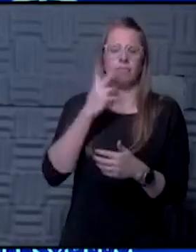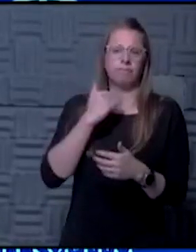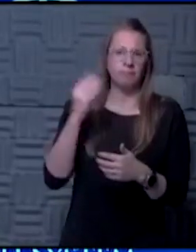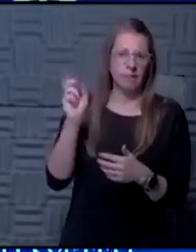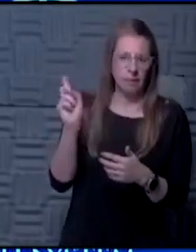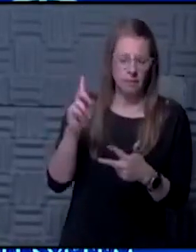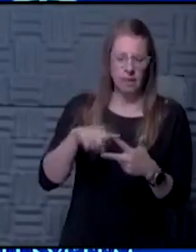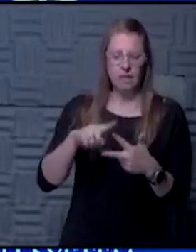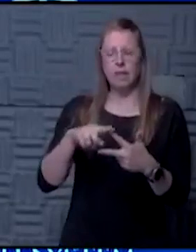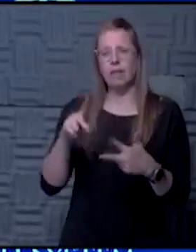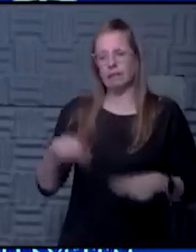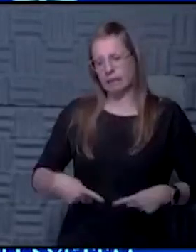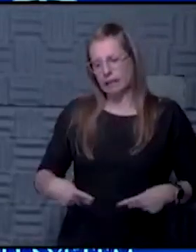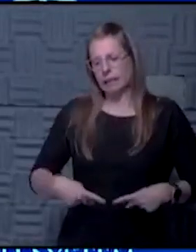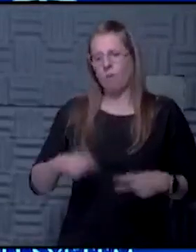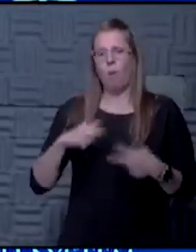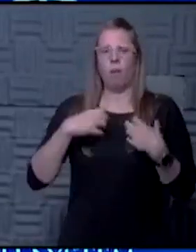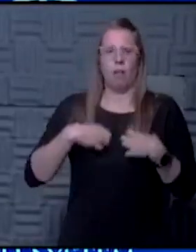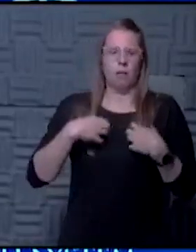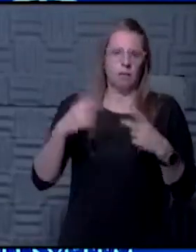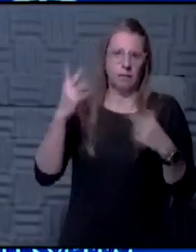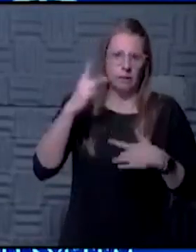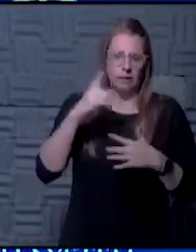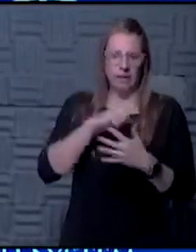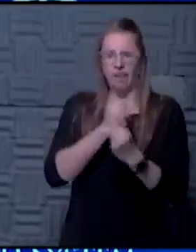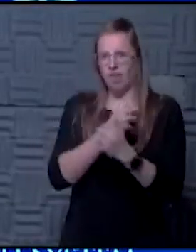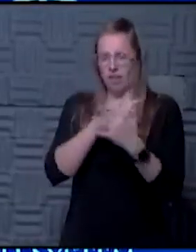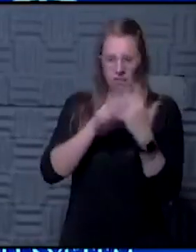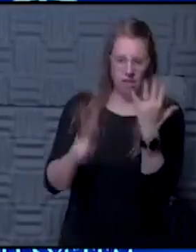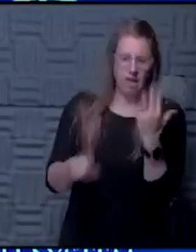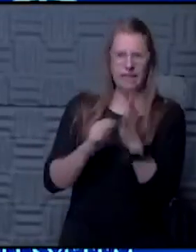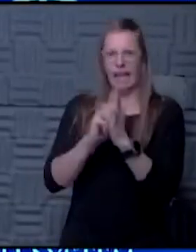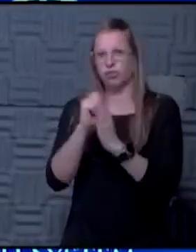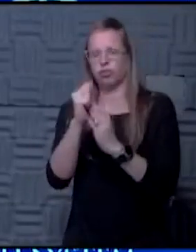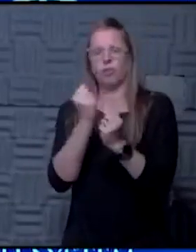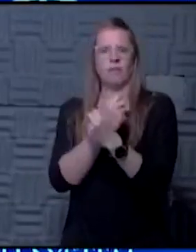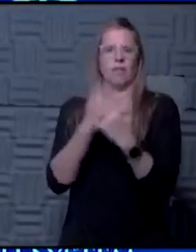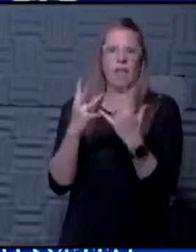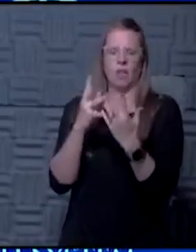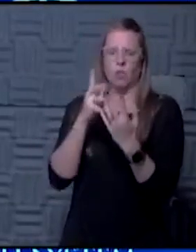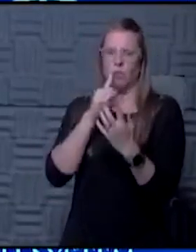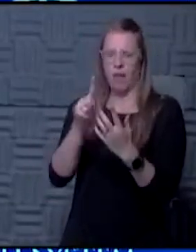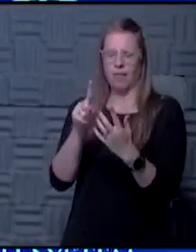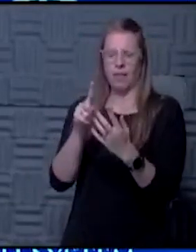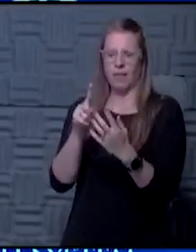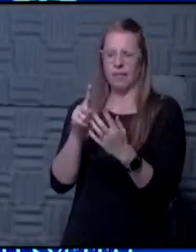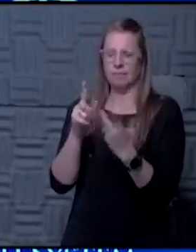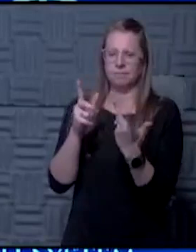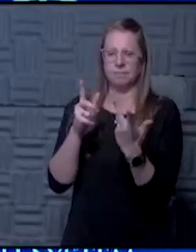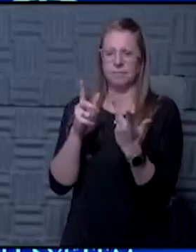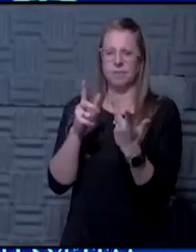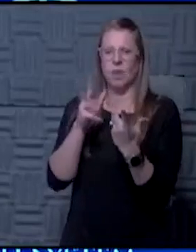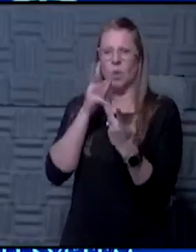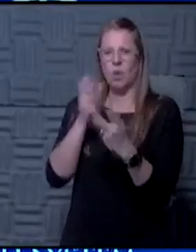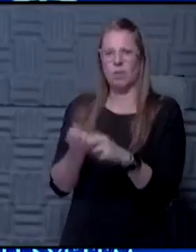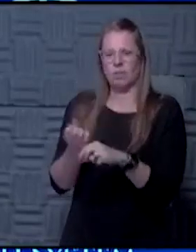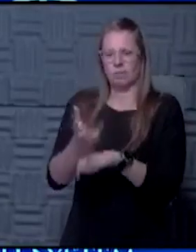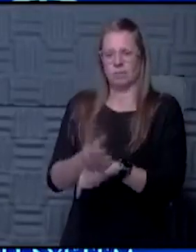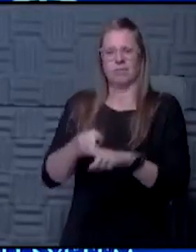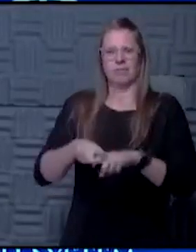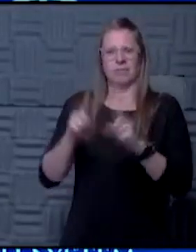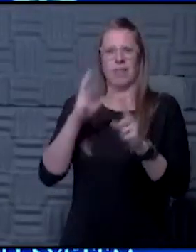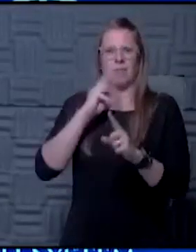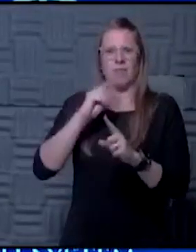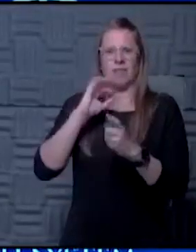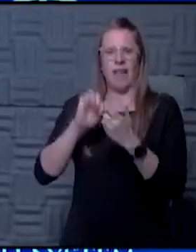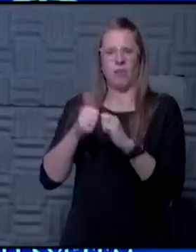heart disease or kidney disease or lung disease. All those things, cancer, all those things really influence how you respond to COVID-19. But if you can